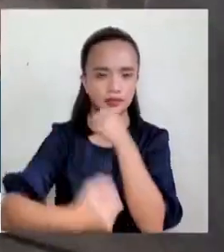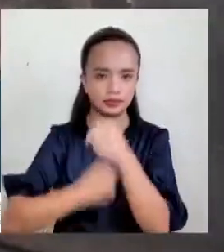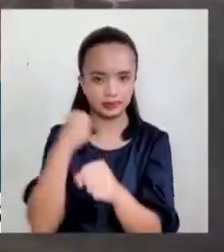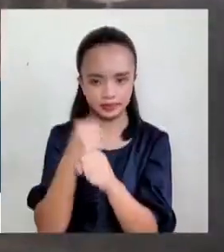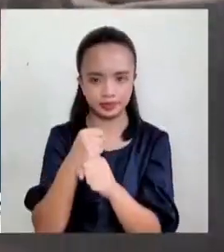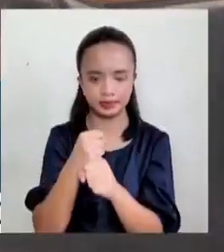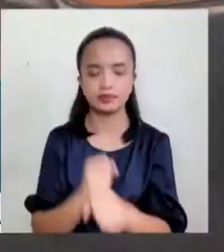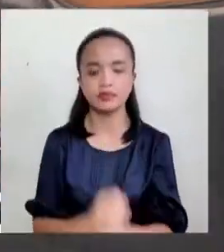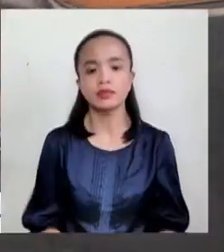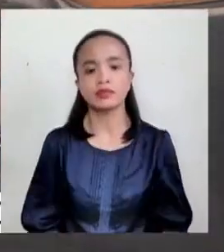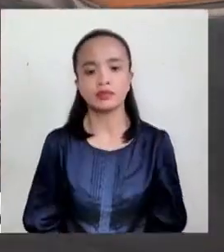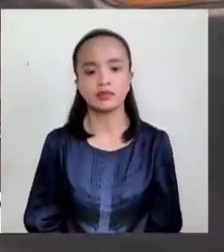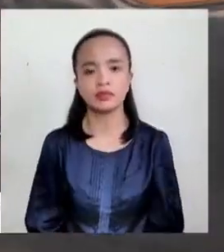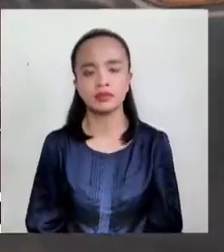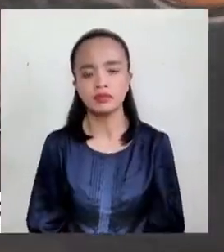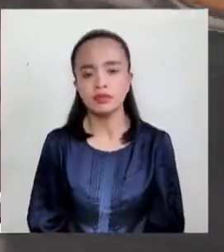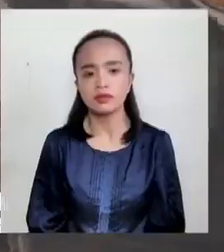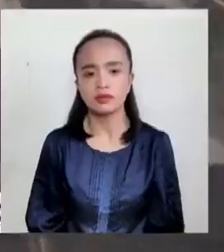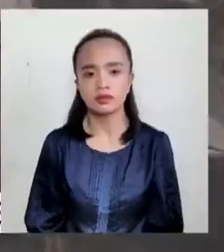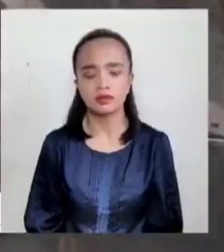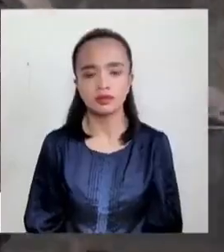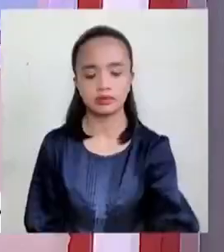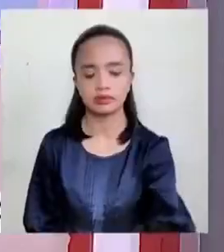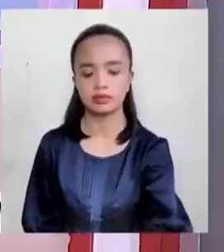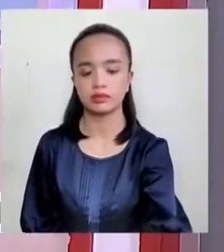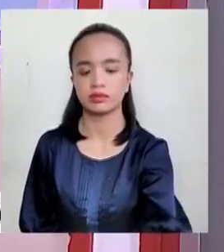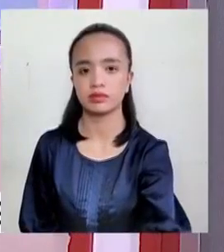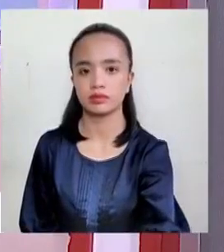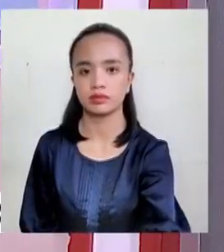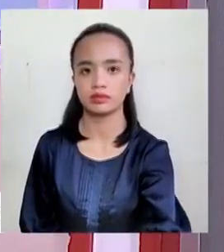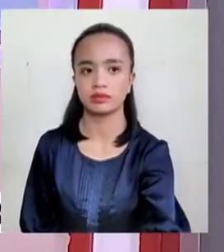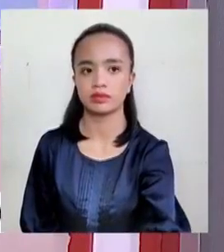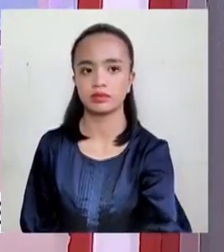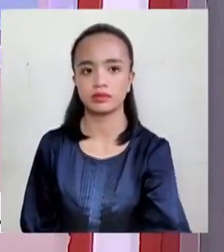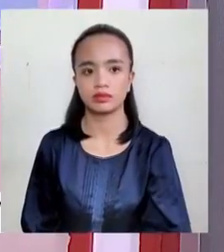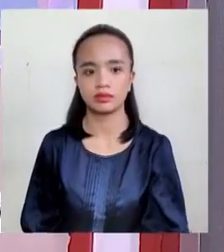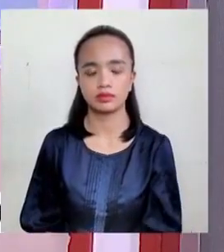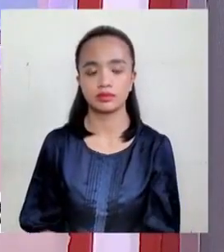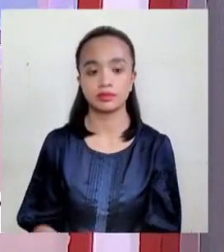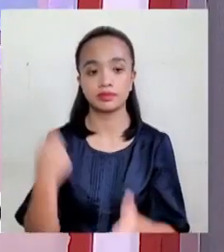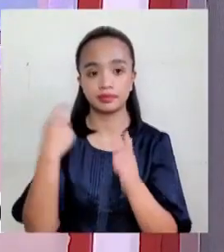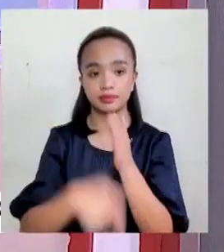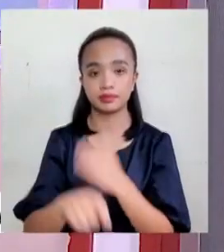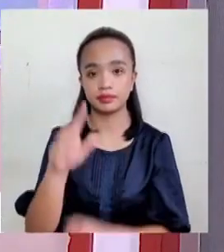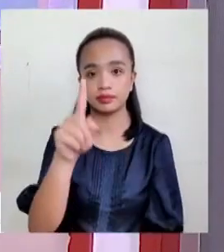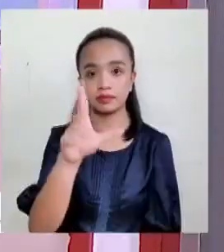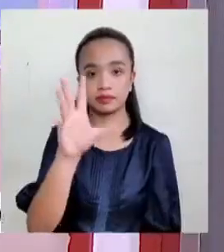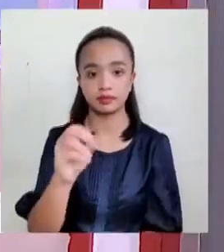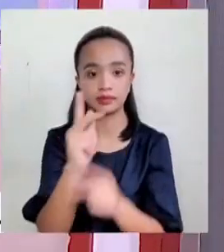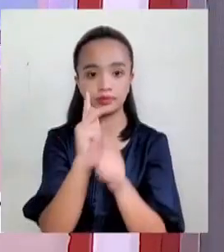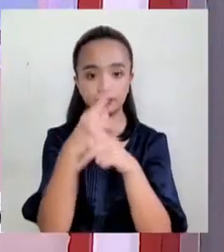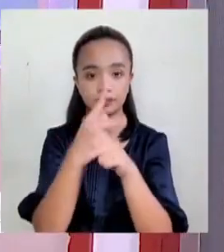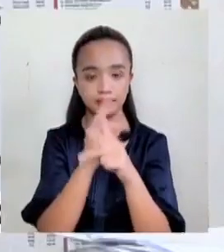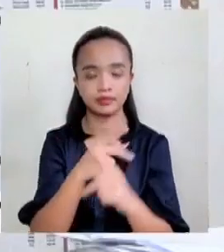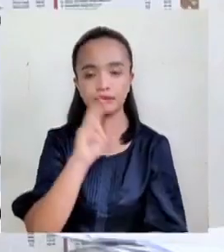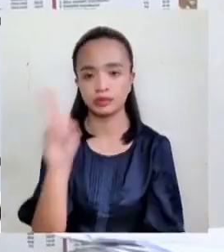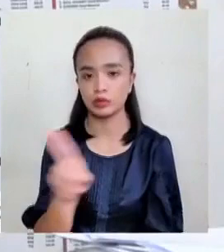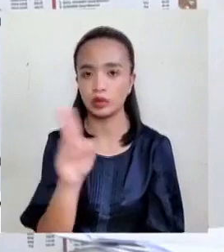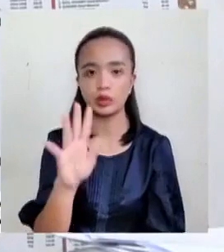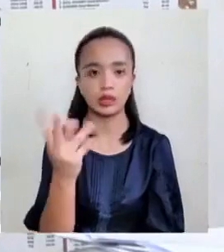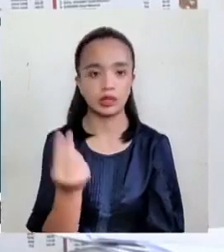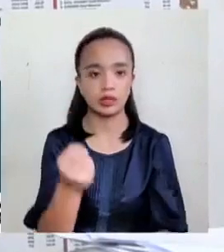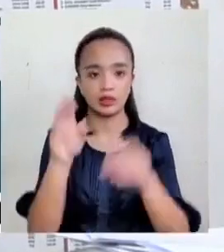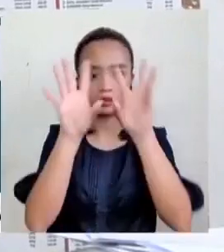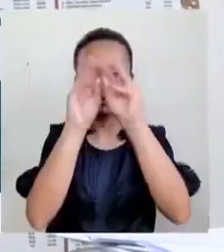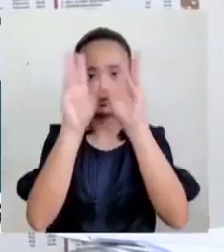Jervis Manahan, ABS-CBN News. Prices of over 150 products commonly used during Christmas Eve